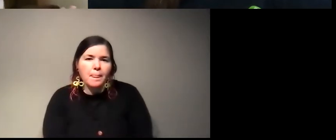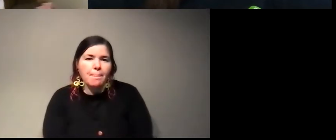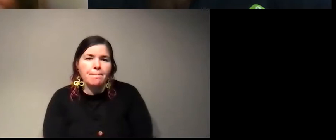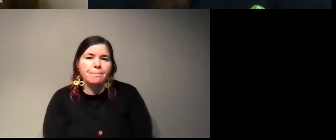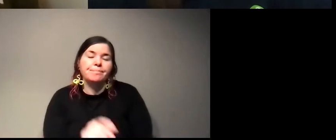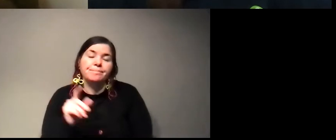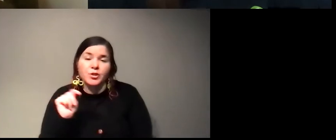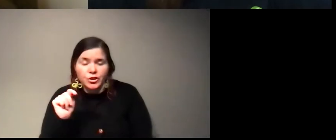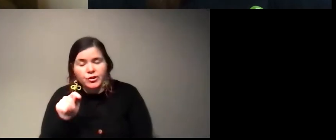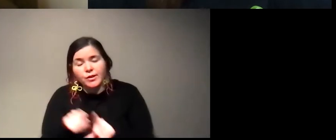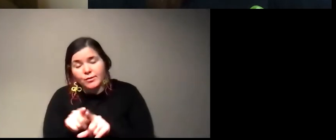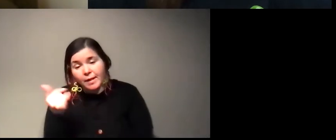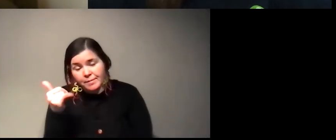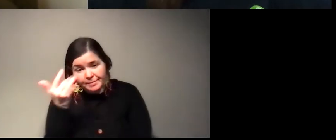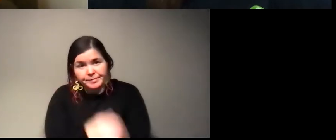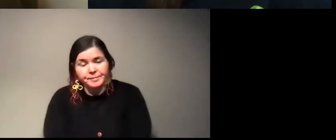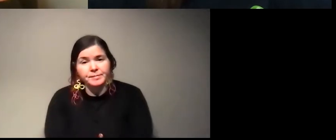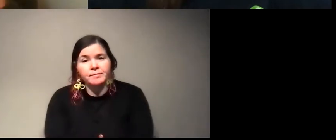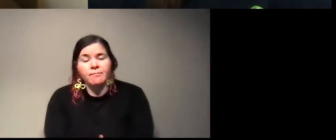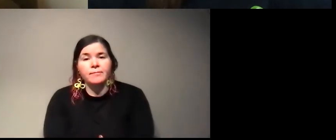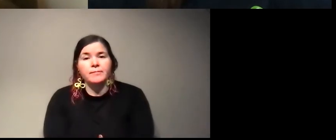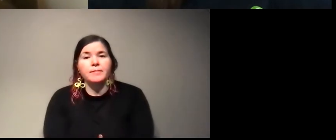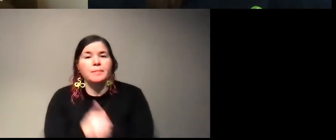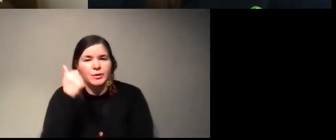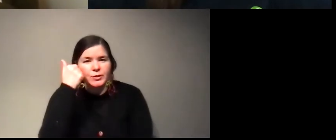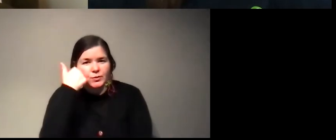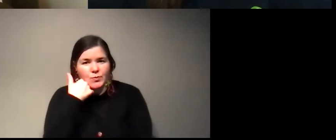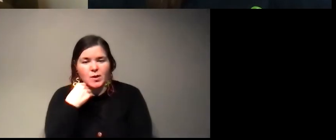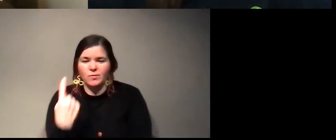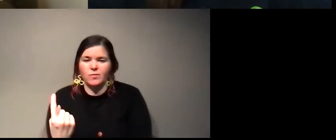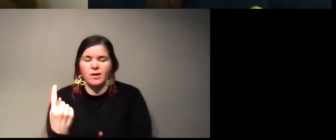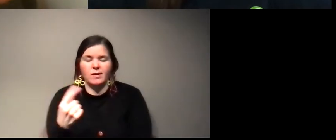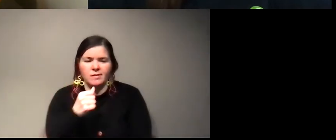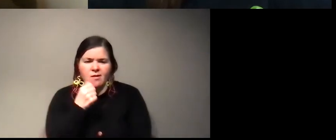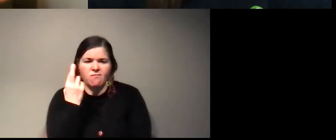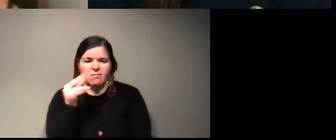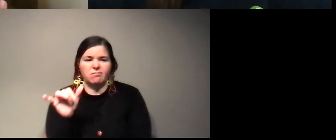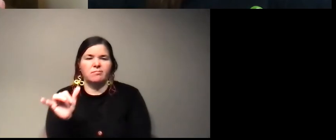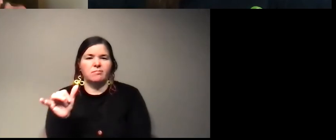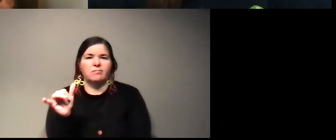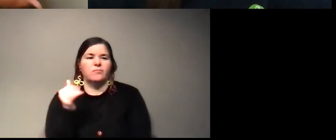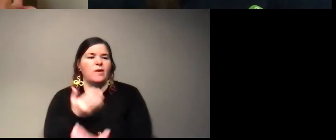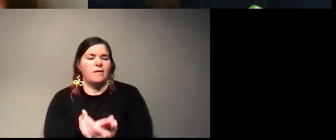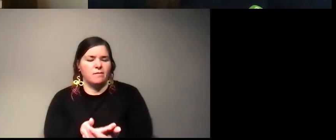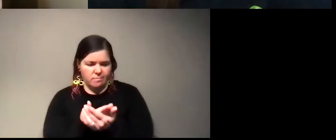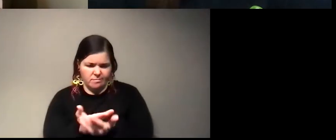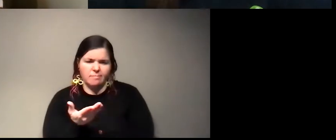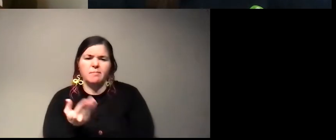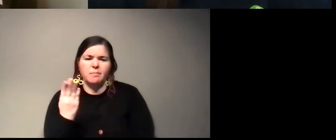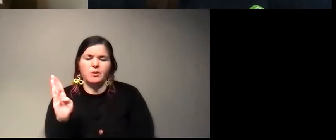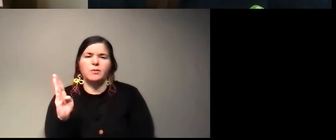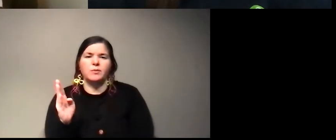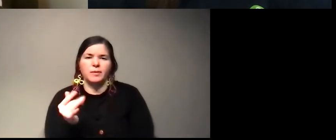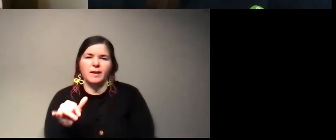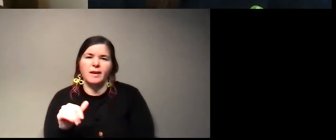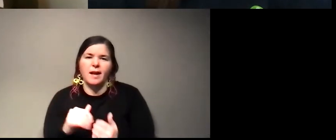is also yellow. But yeah, sweat, that is the one that I didn't realize was gonna come blue. And that's just because of how they